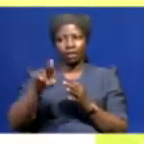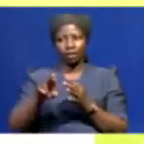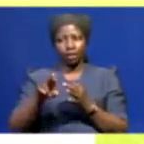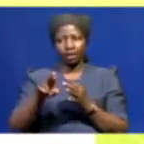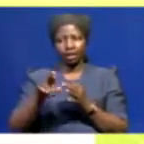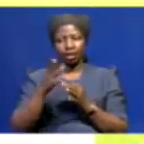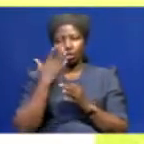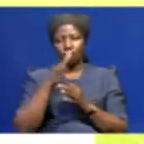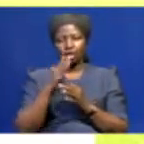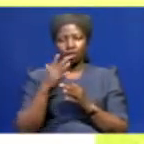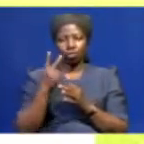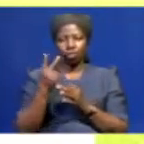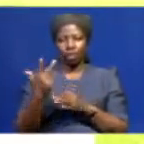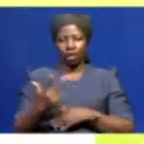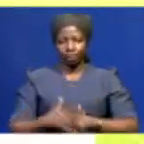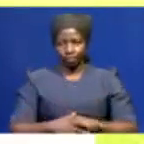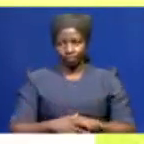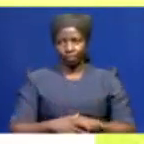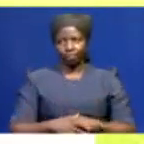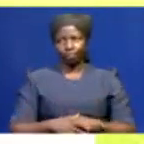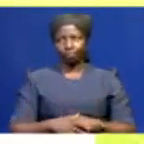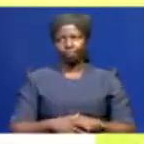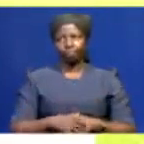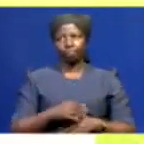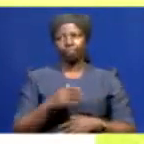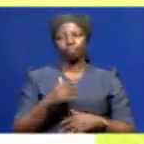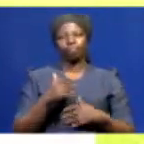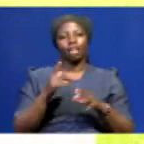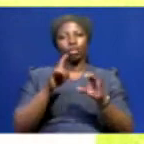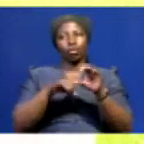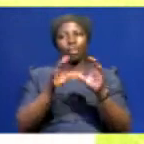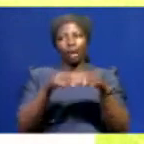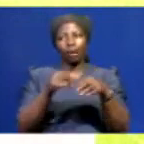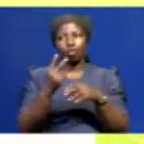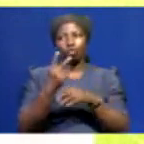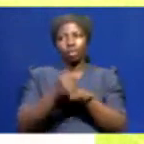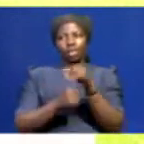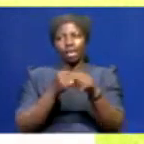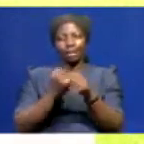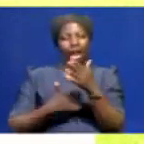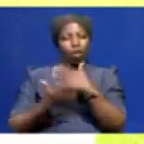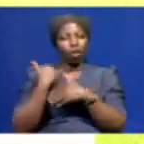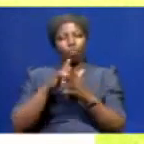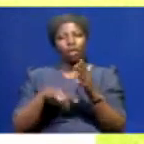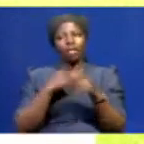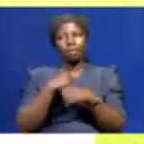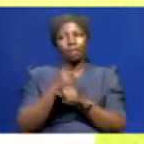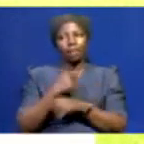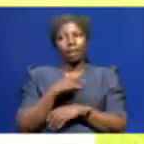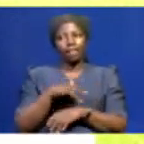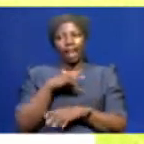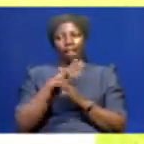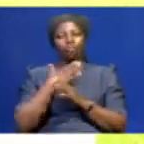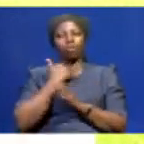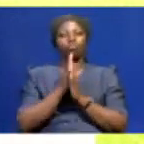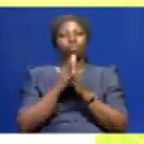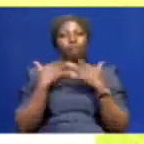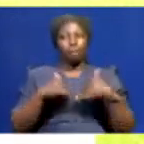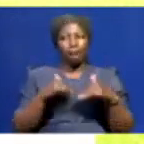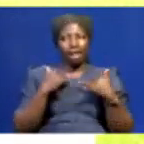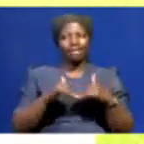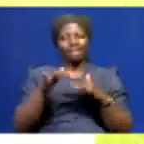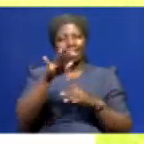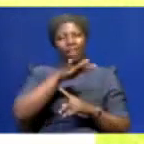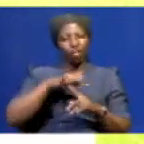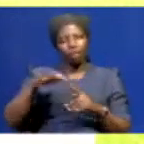I touched my first club 2 years ago, and what motivates me to play is just the environment, the people around me, how fun it is, and all the